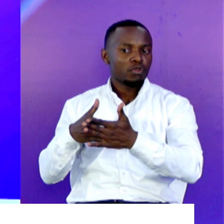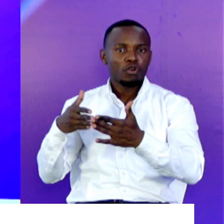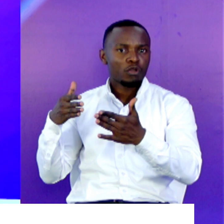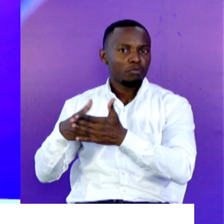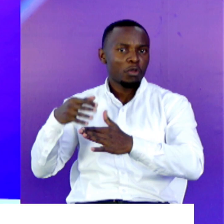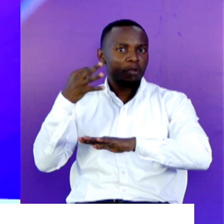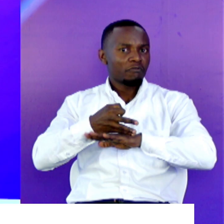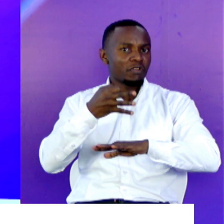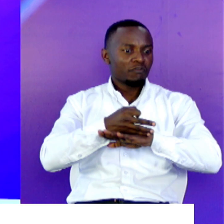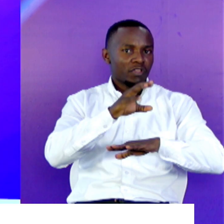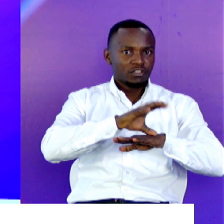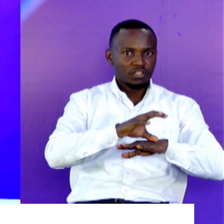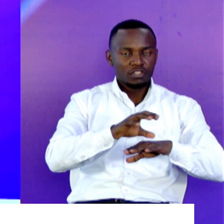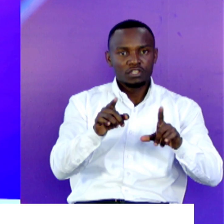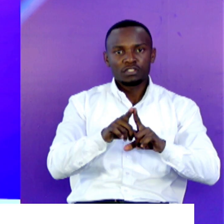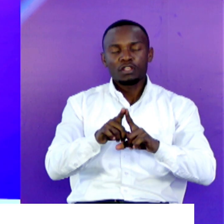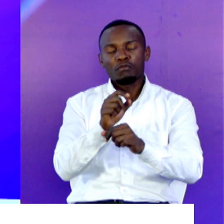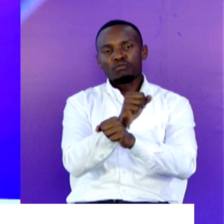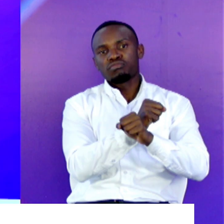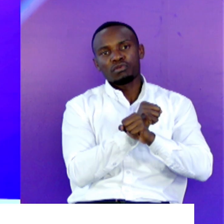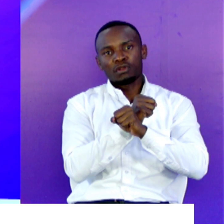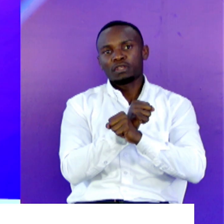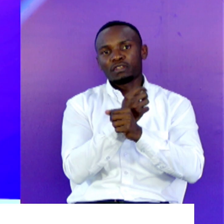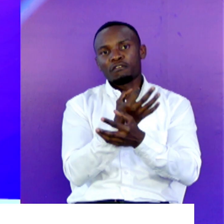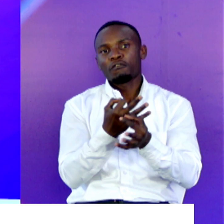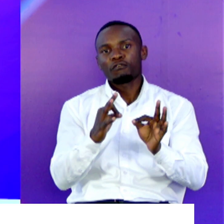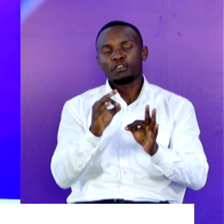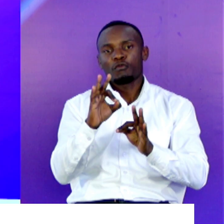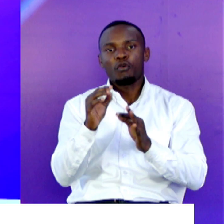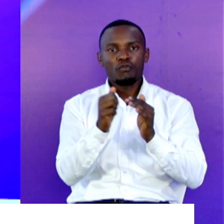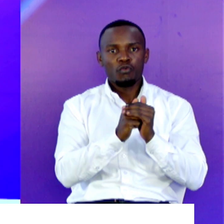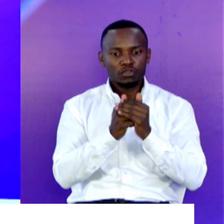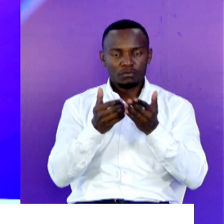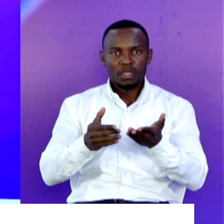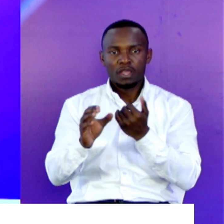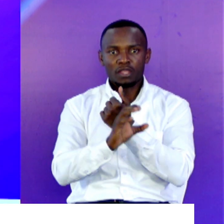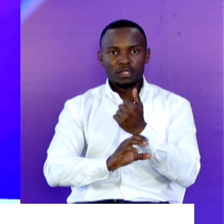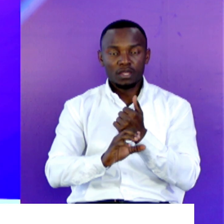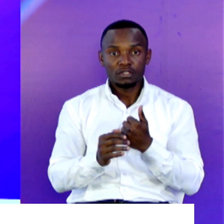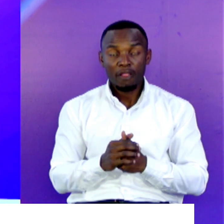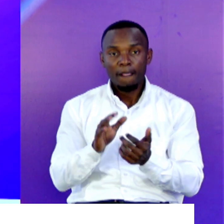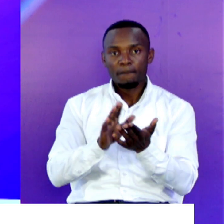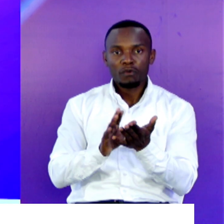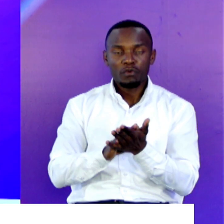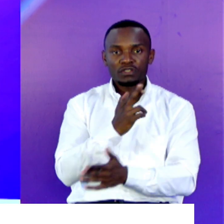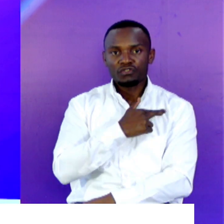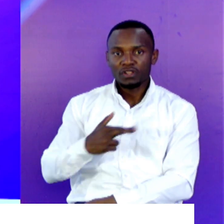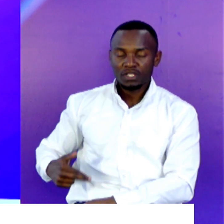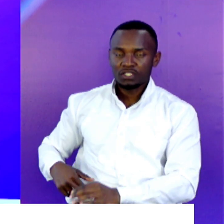and safeguarding the freedom of worship in the country. The proposed Religious Organizations Bill